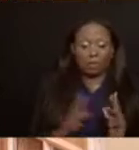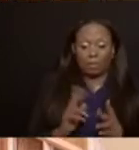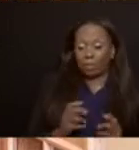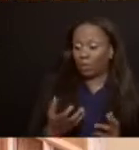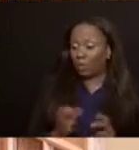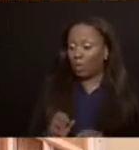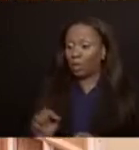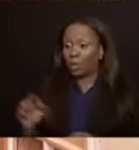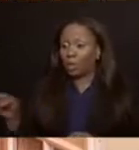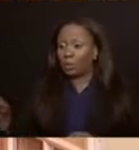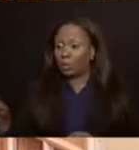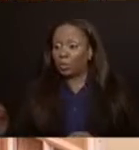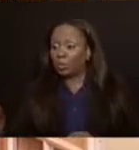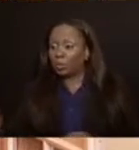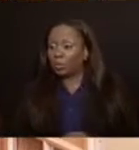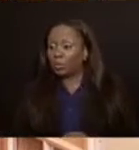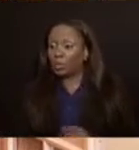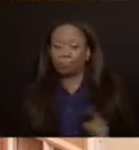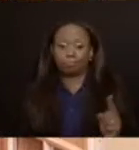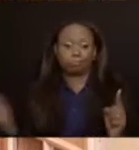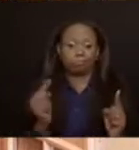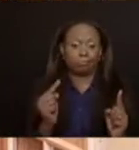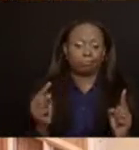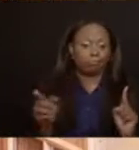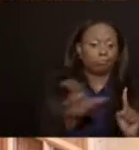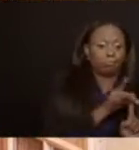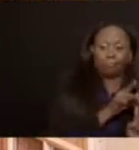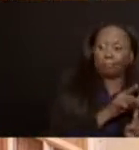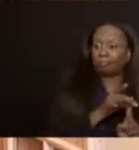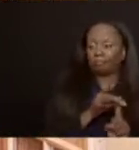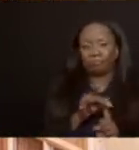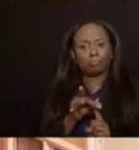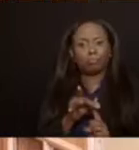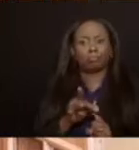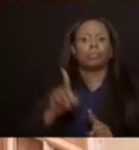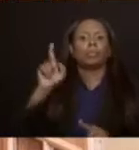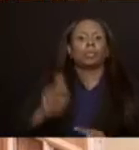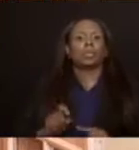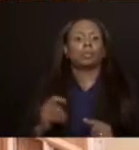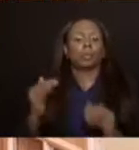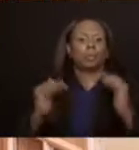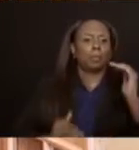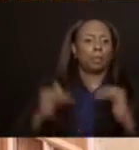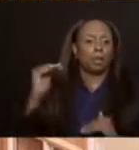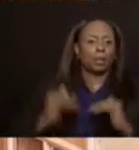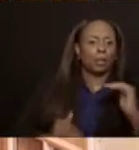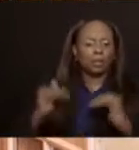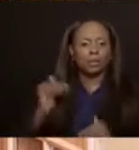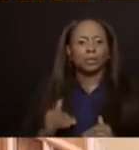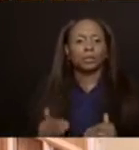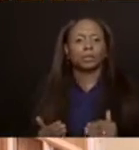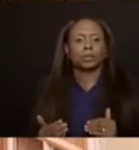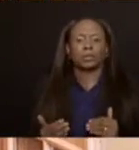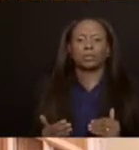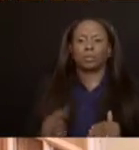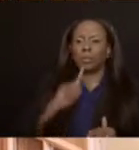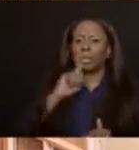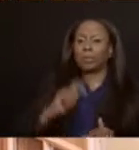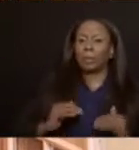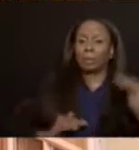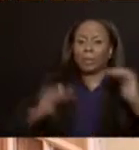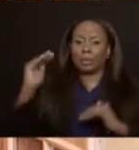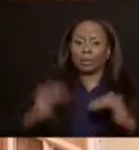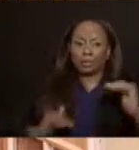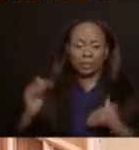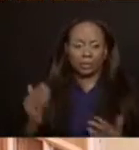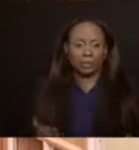them too. And therefore there has to be a balance with respect to the duty of care that we have to all Barbadians.